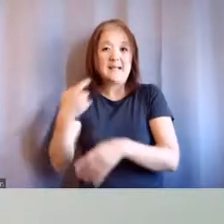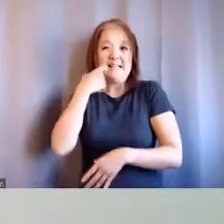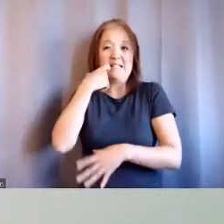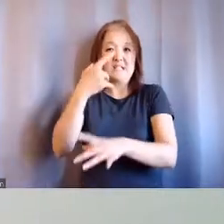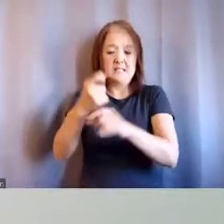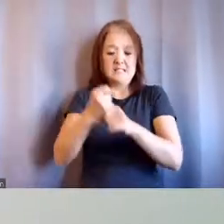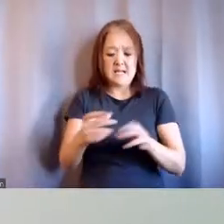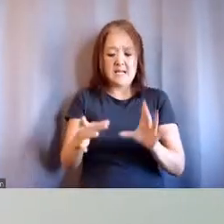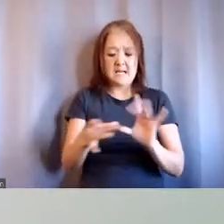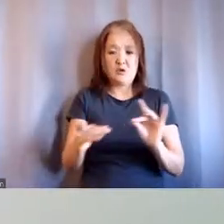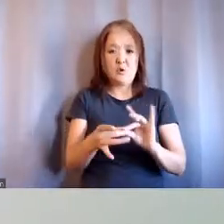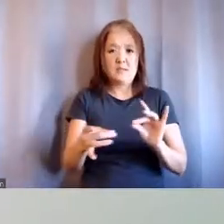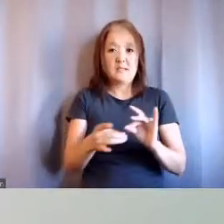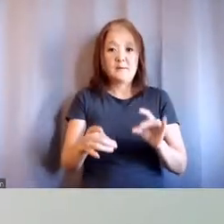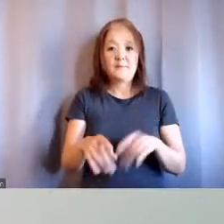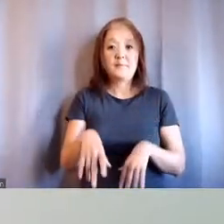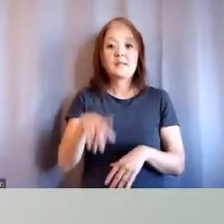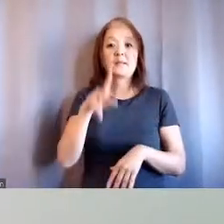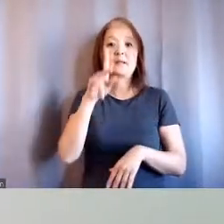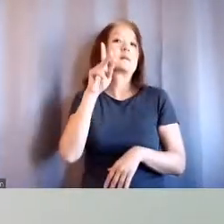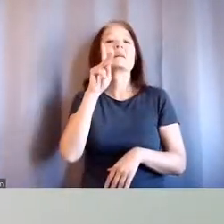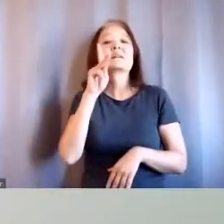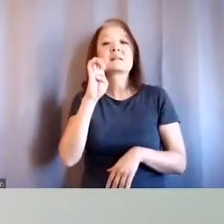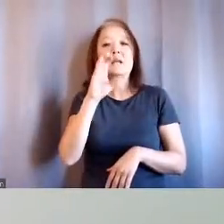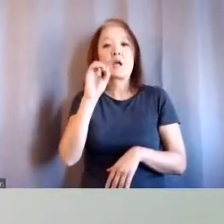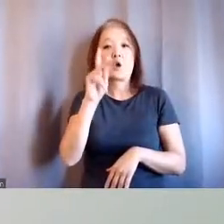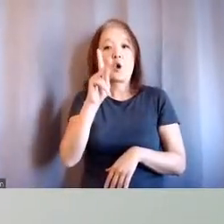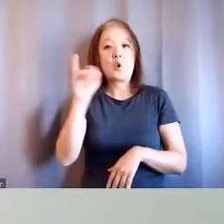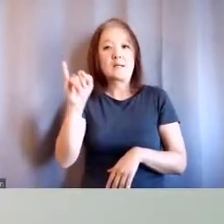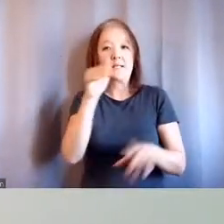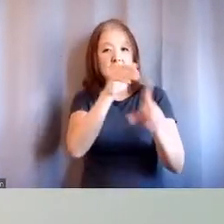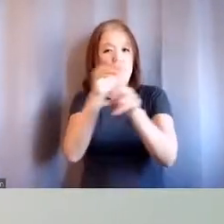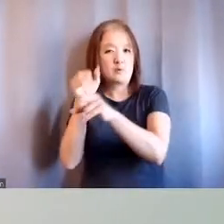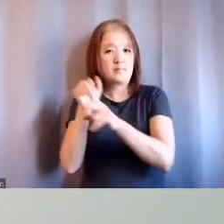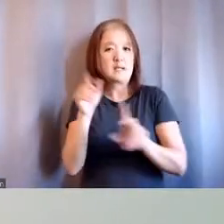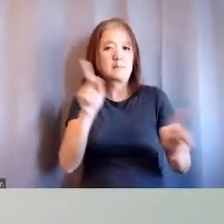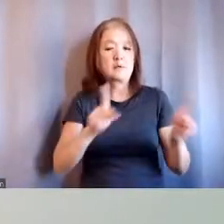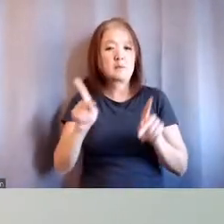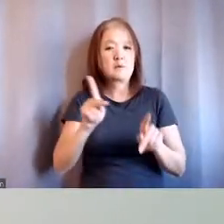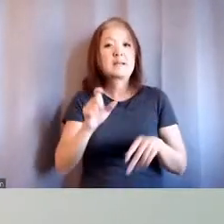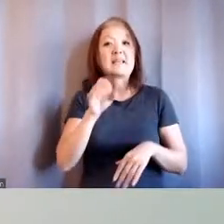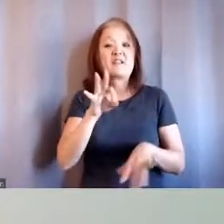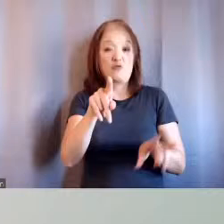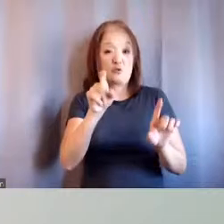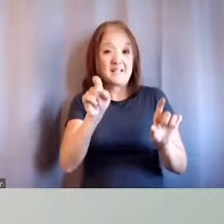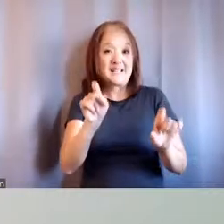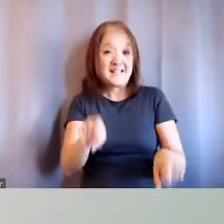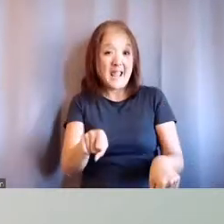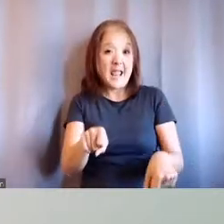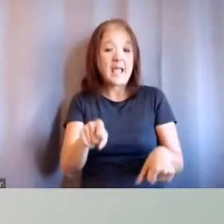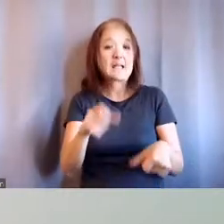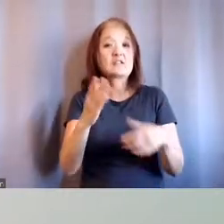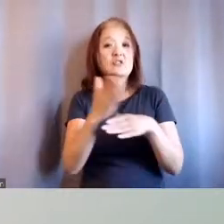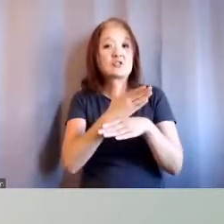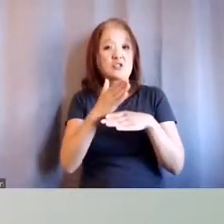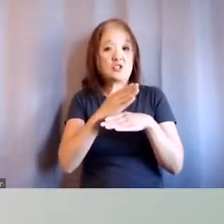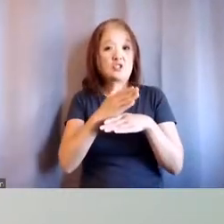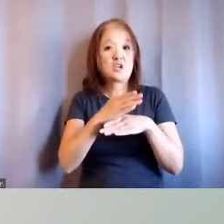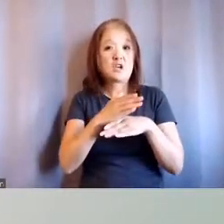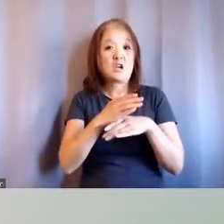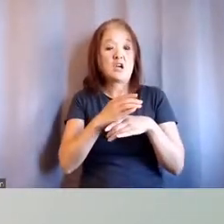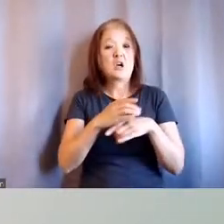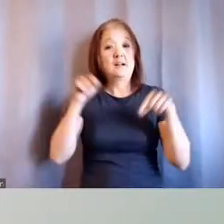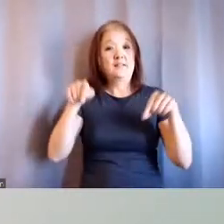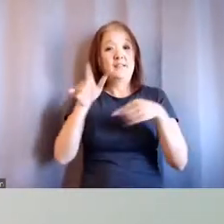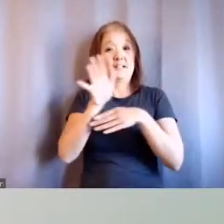I just got a note, Logan. Kyoki is suggesting or reminding folks that if you can share this video